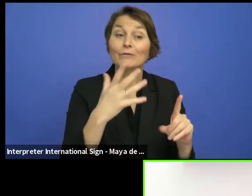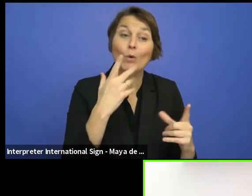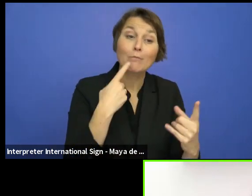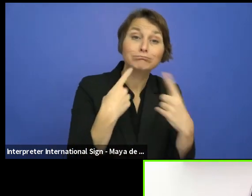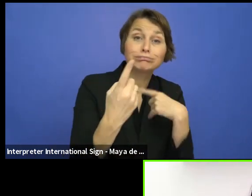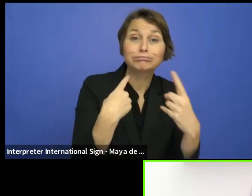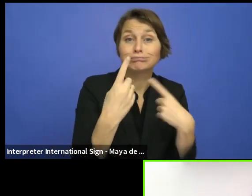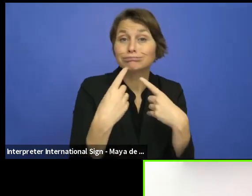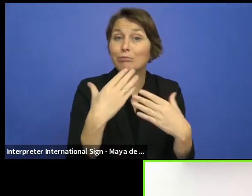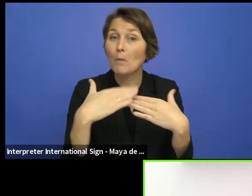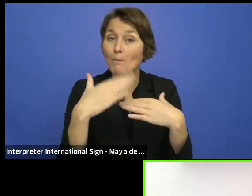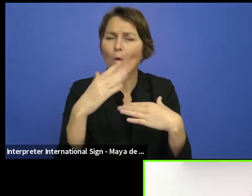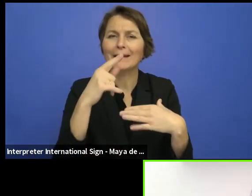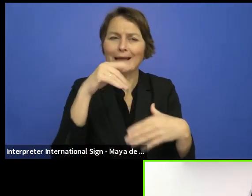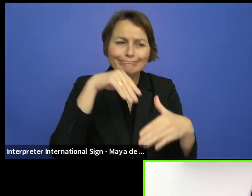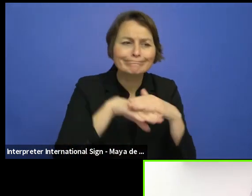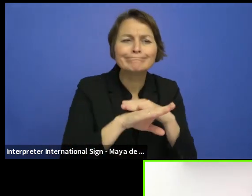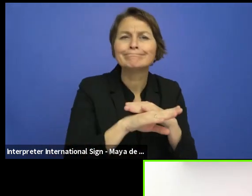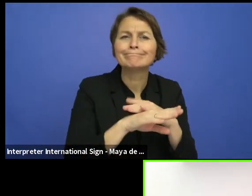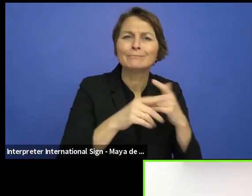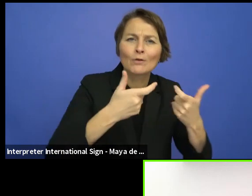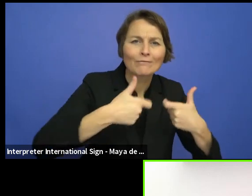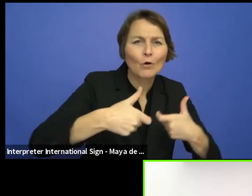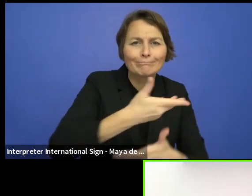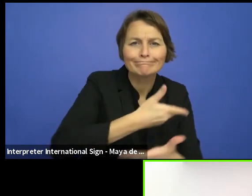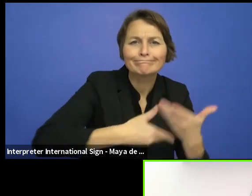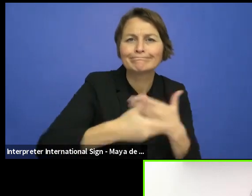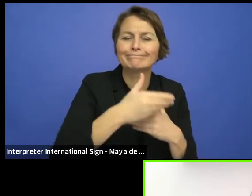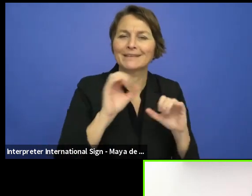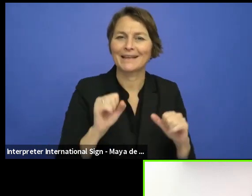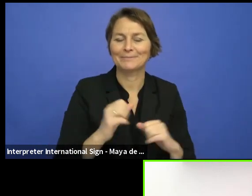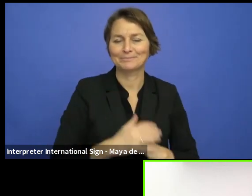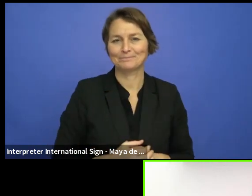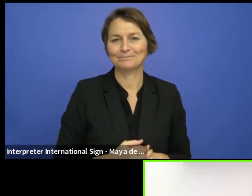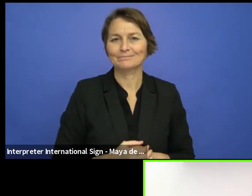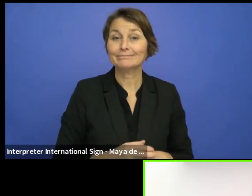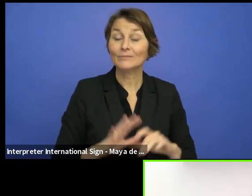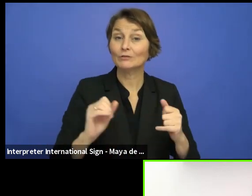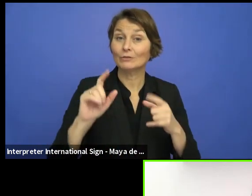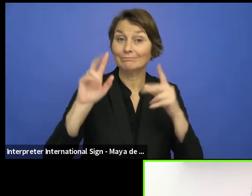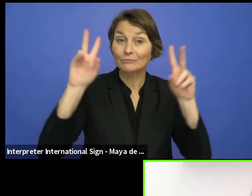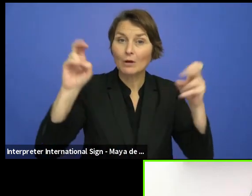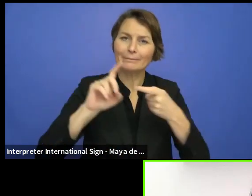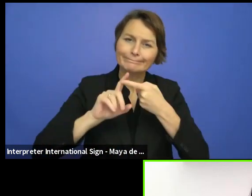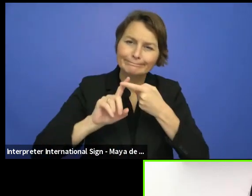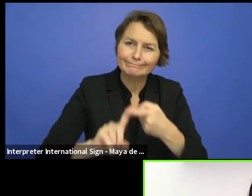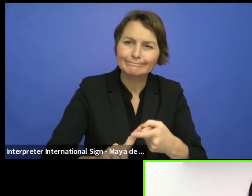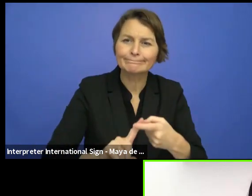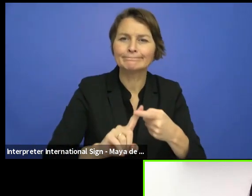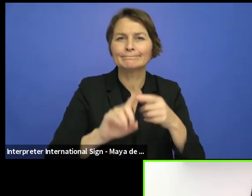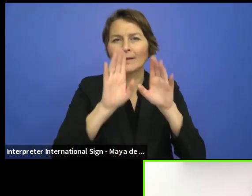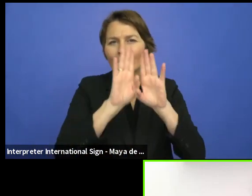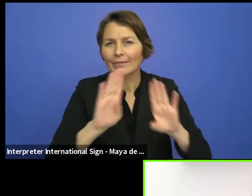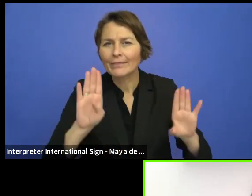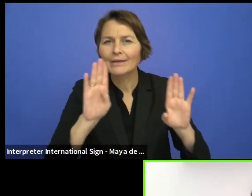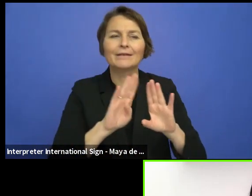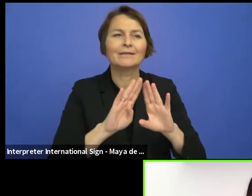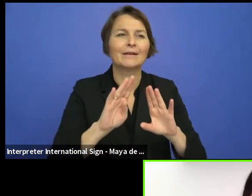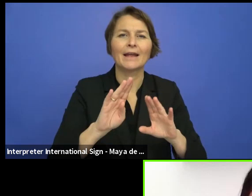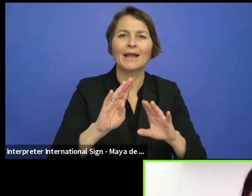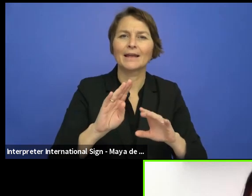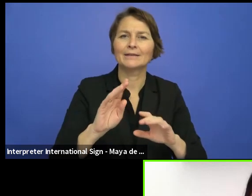to continue the interesting discussions on sustainability in the theater and performing arts sector,